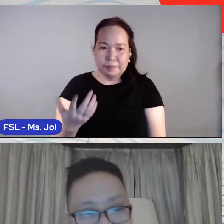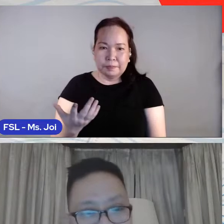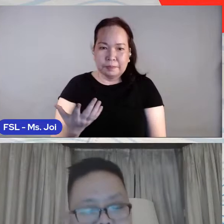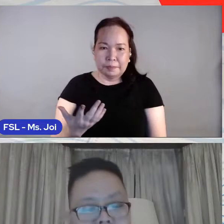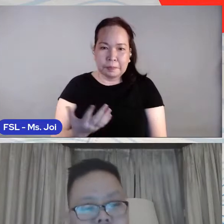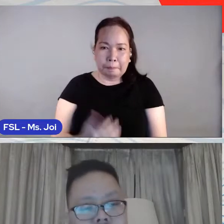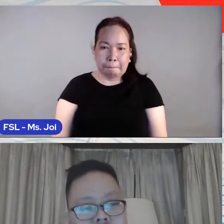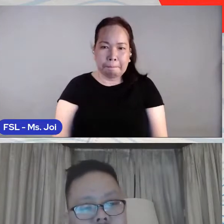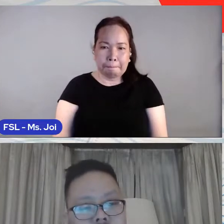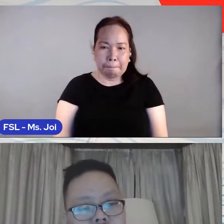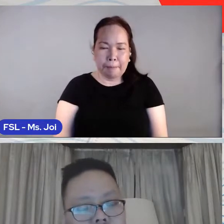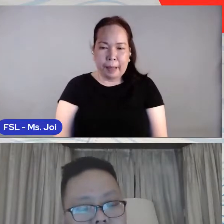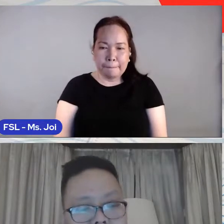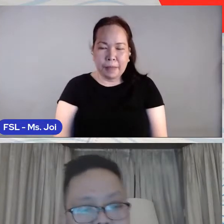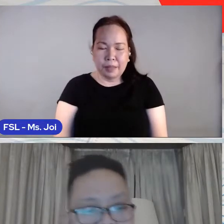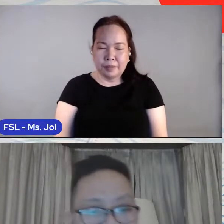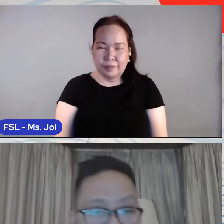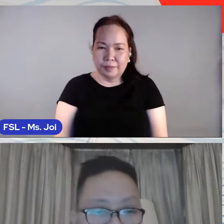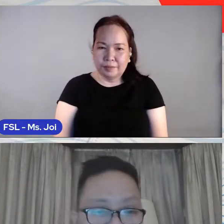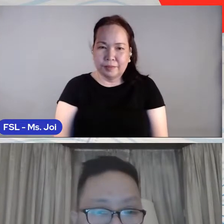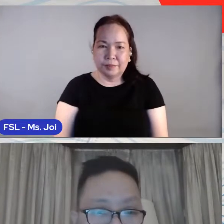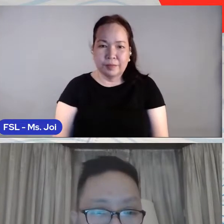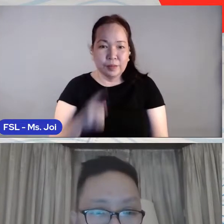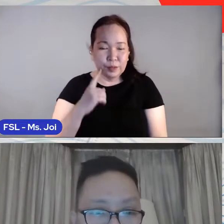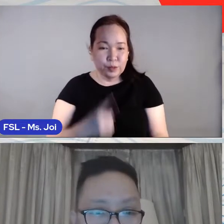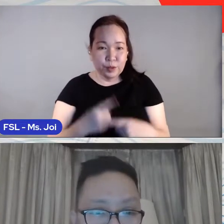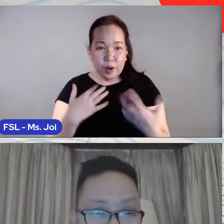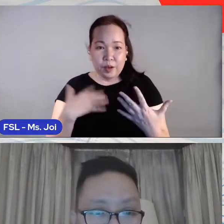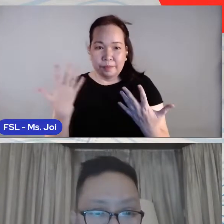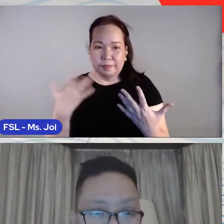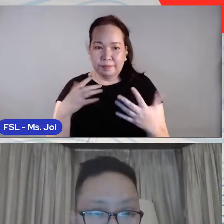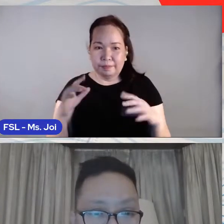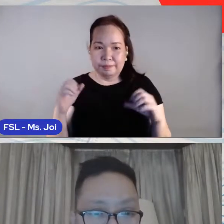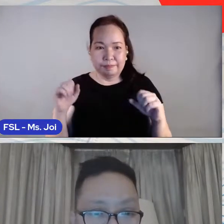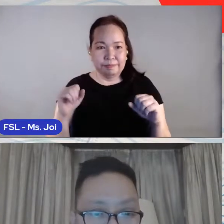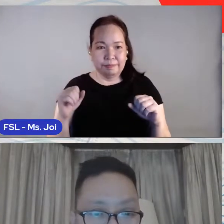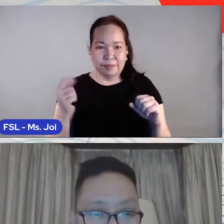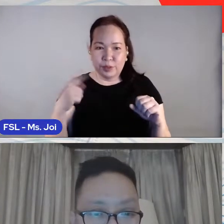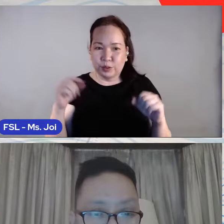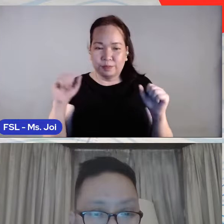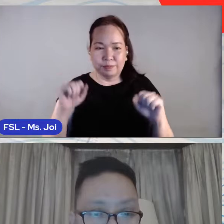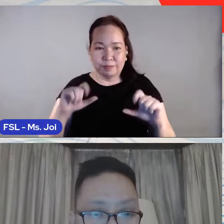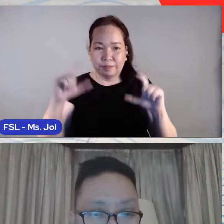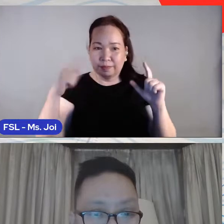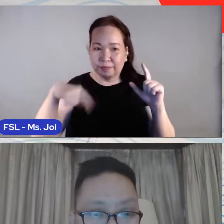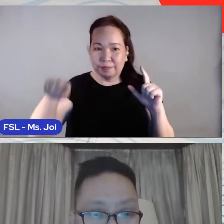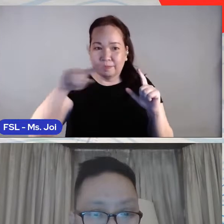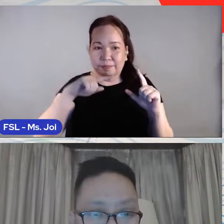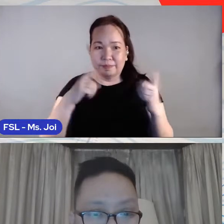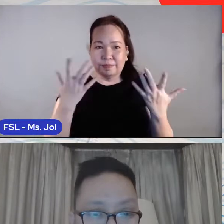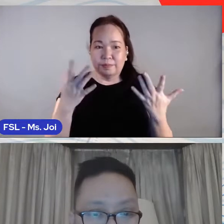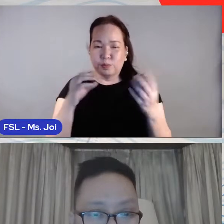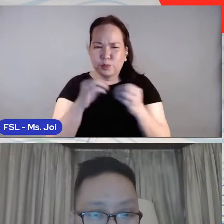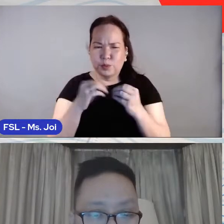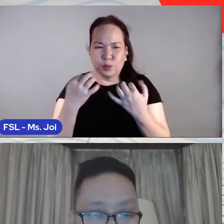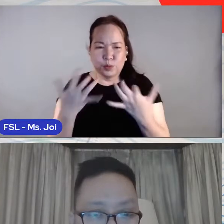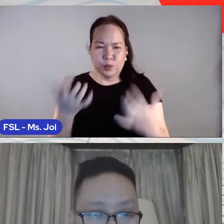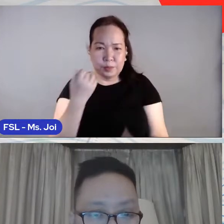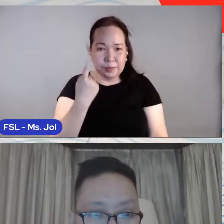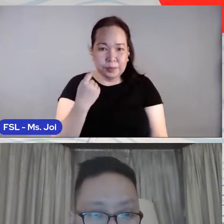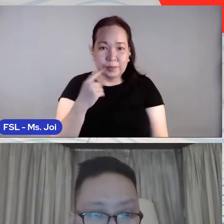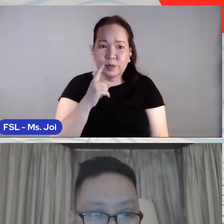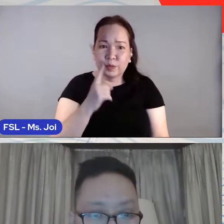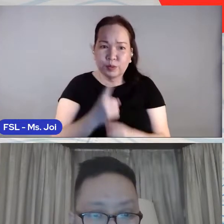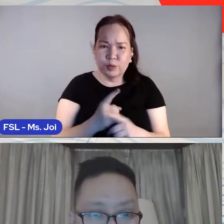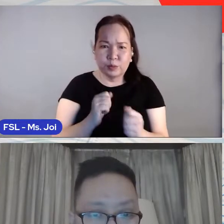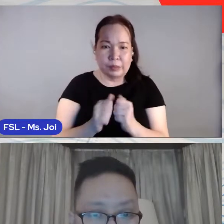actually yung whole point nga ng episode na to is to make our listeners understand yung full transparency